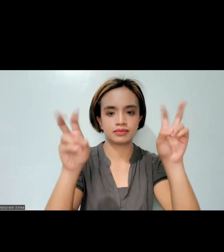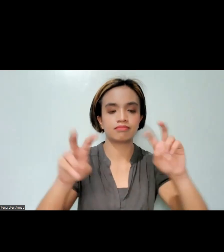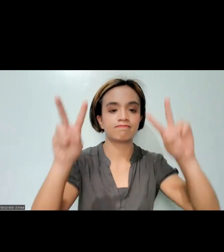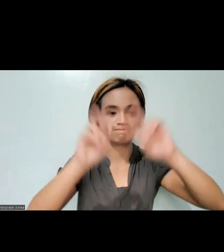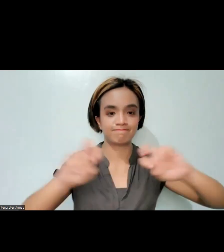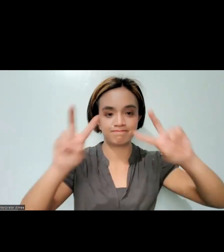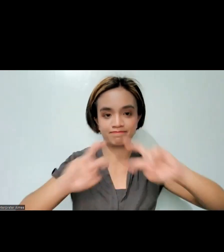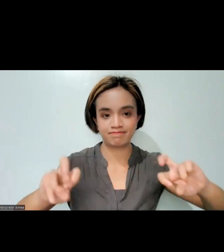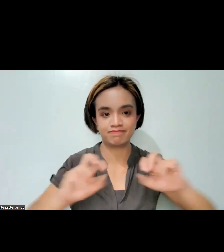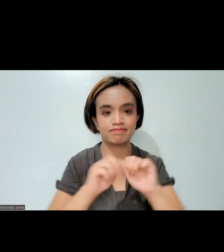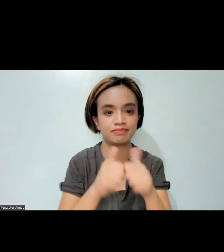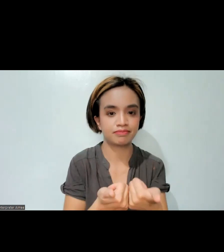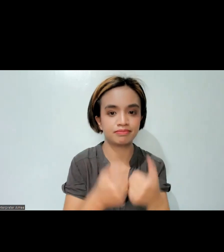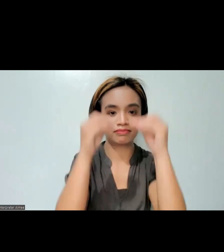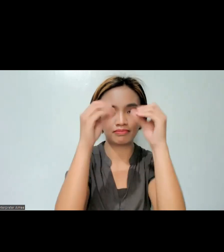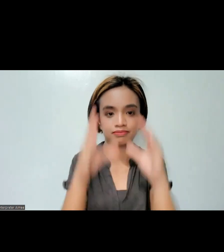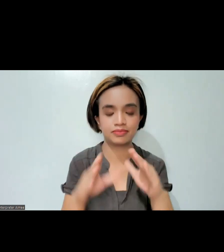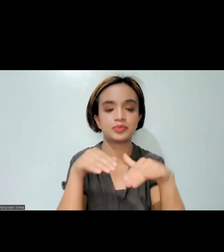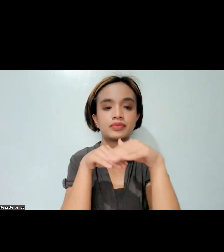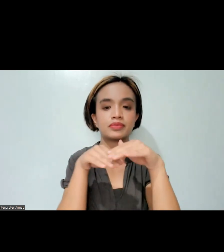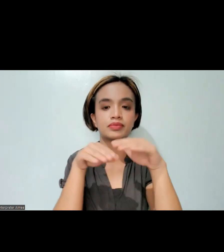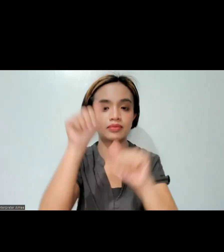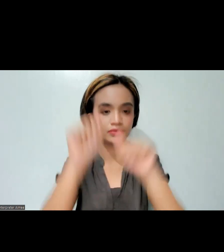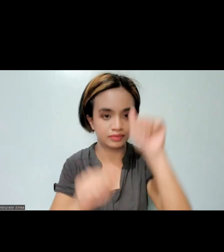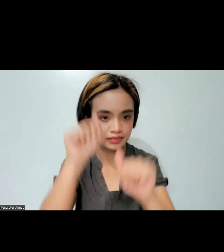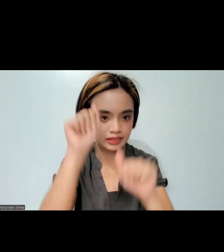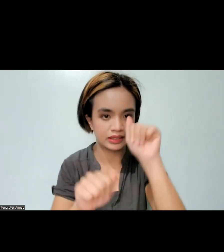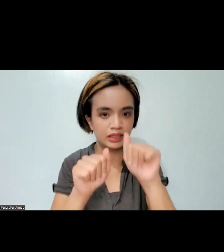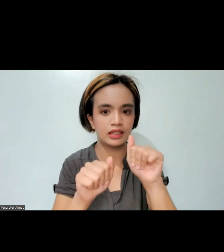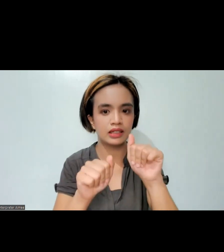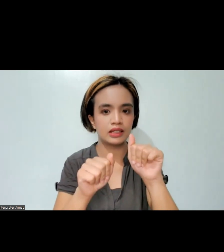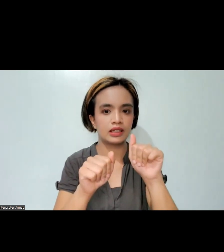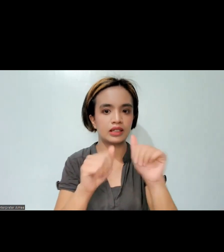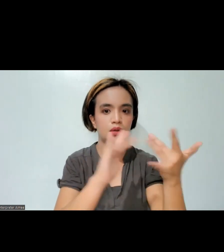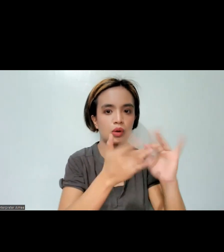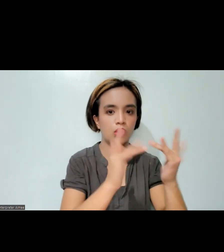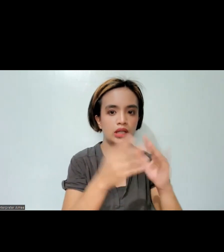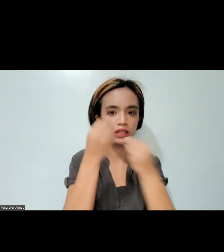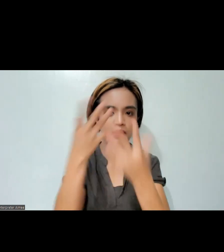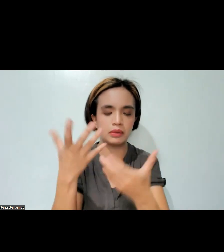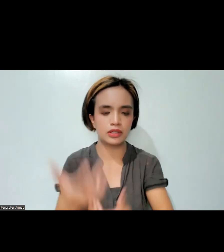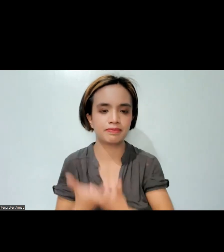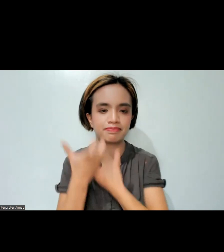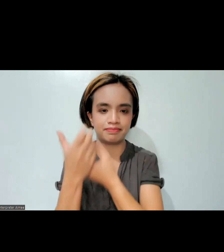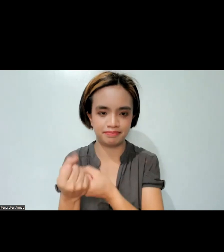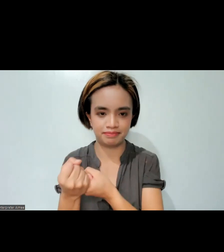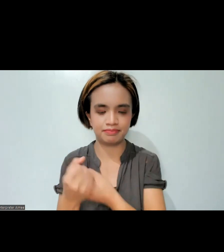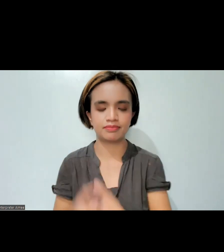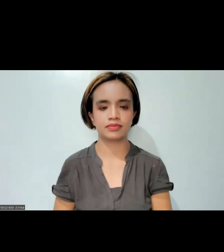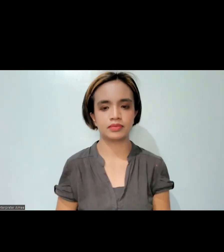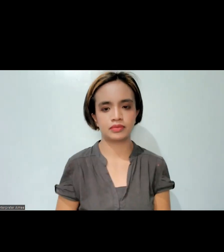Investigating How Teachers Assess the Trustworthiness of Online Information. The